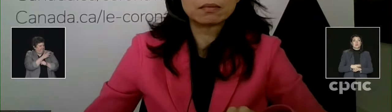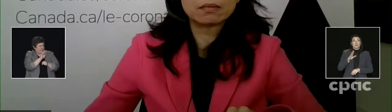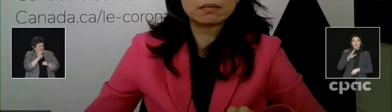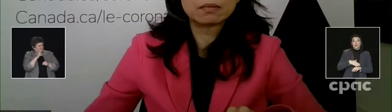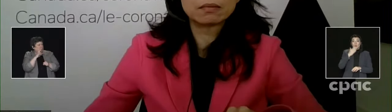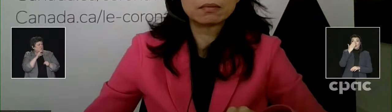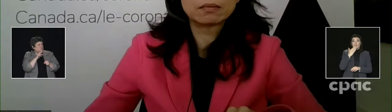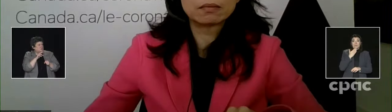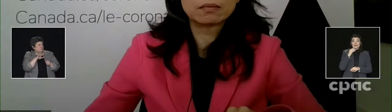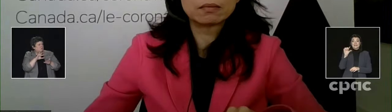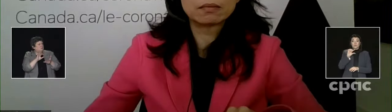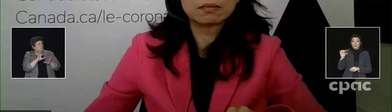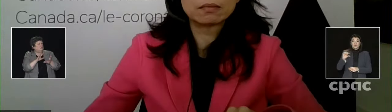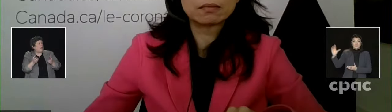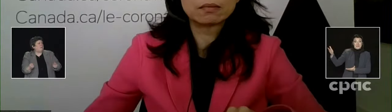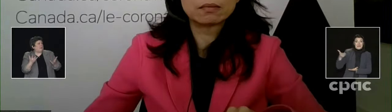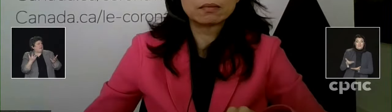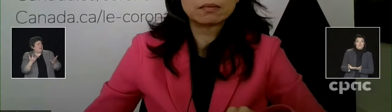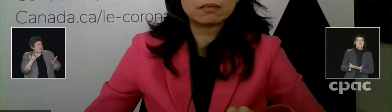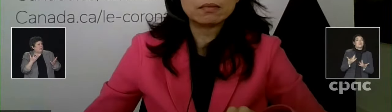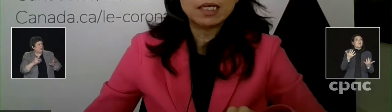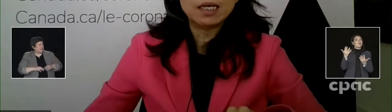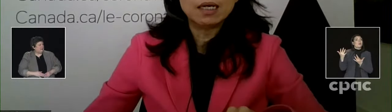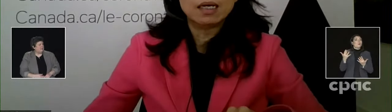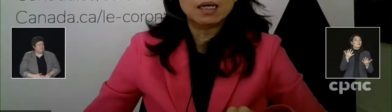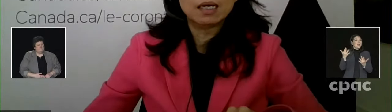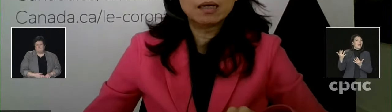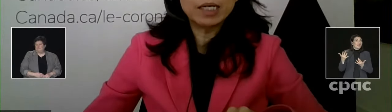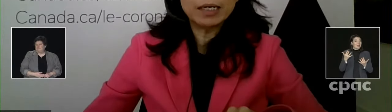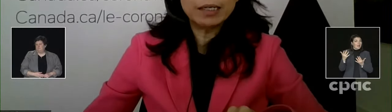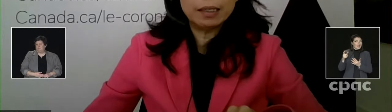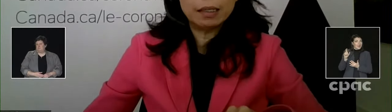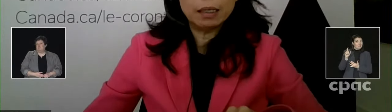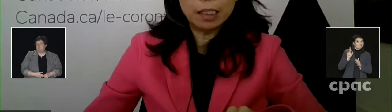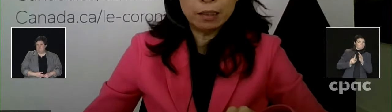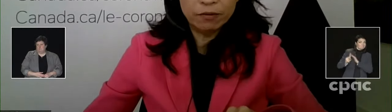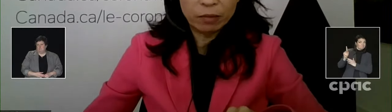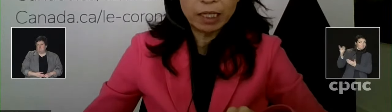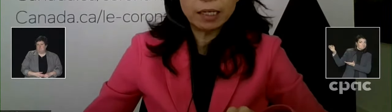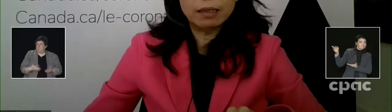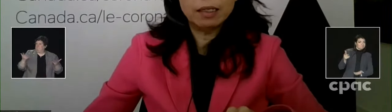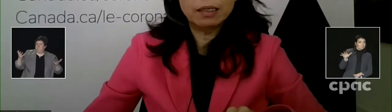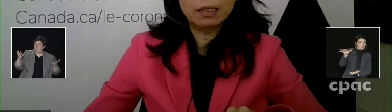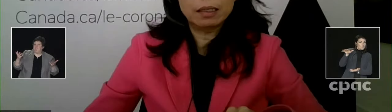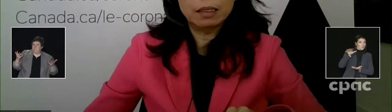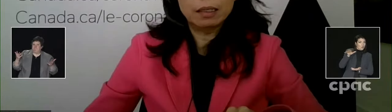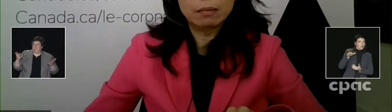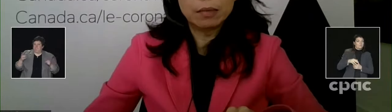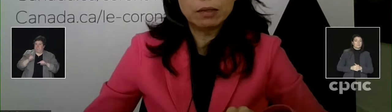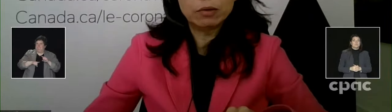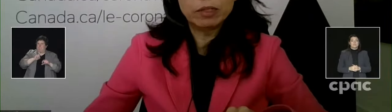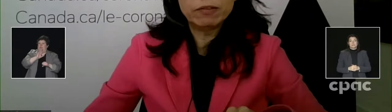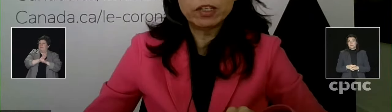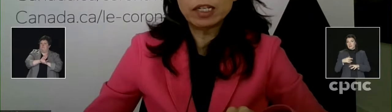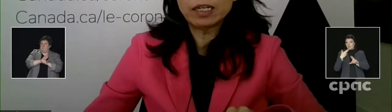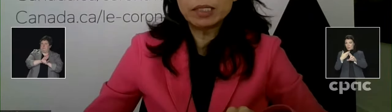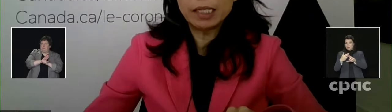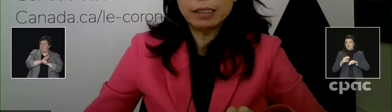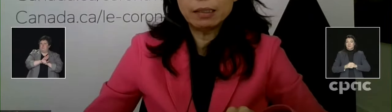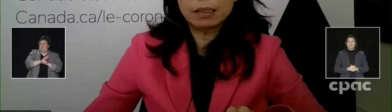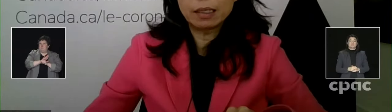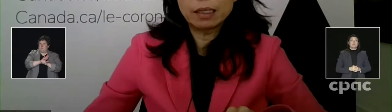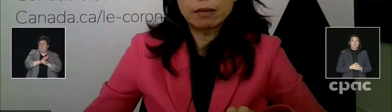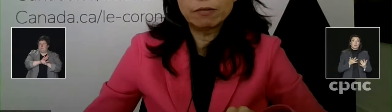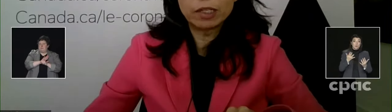how many doses are expected to arrive in March? I can't confirm that. I think there will be